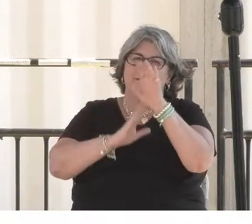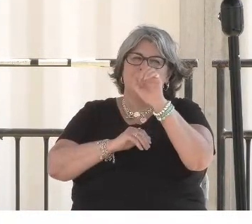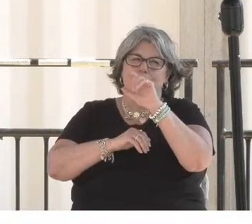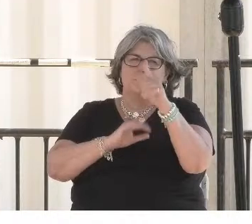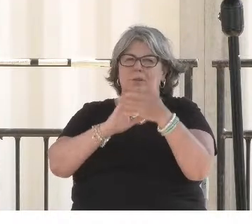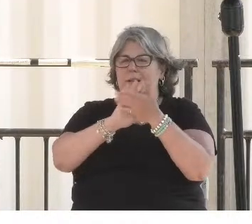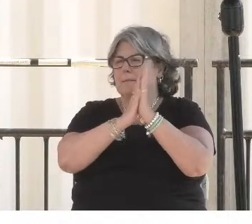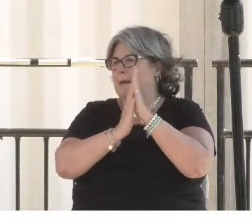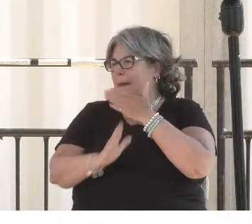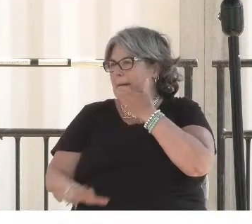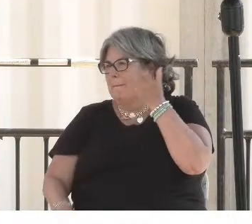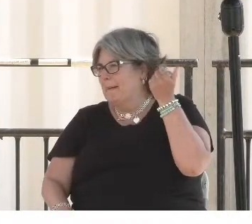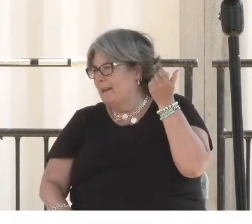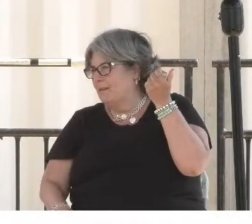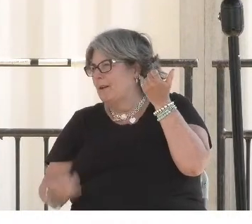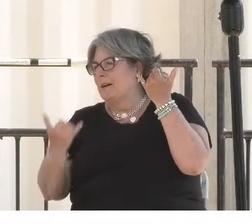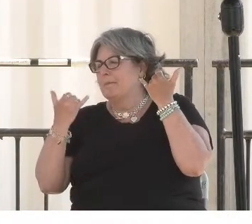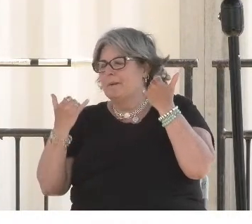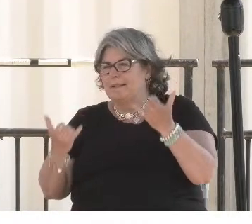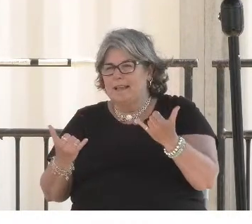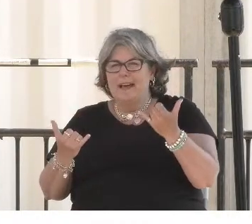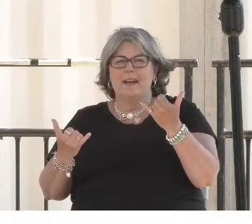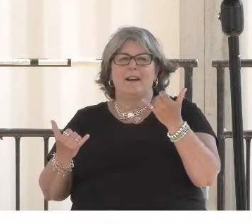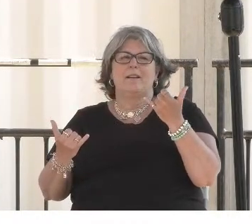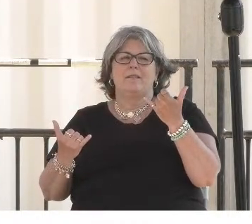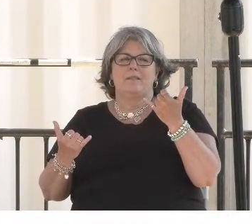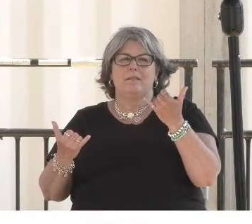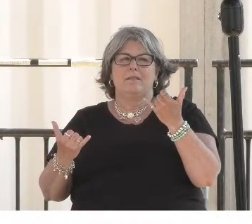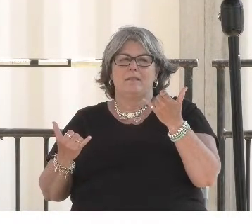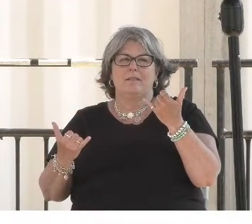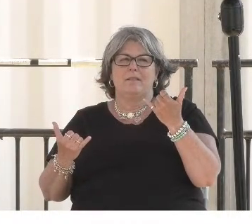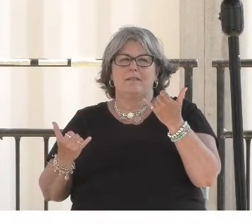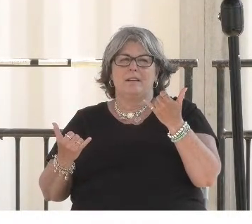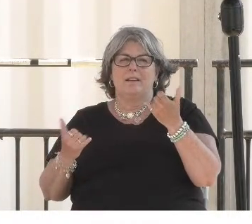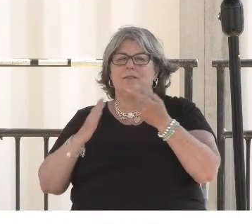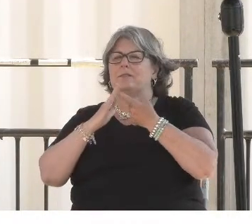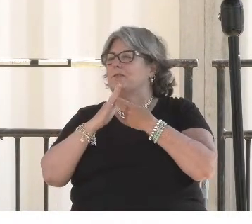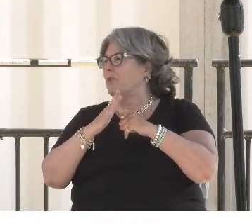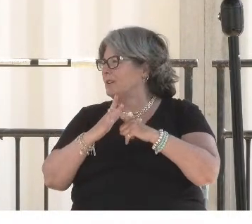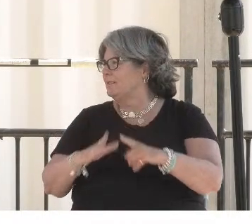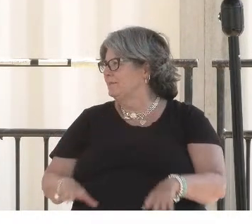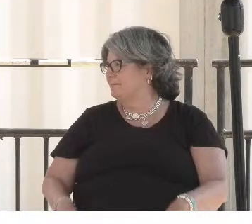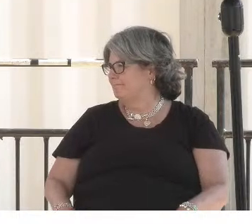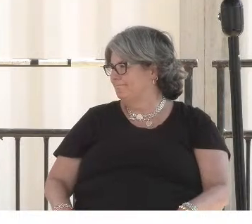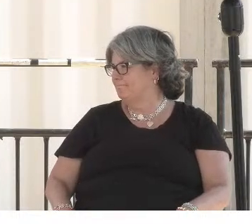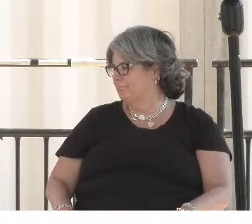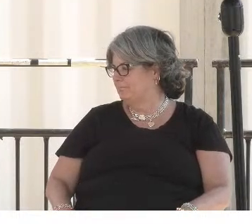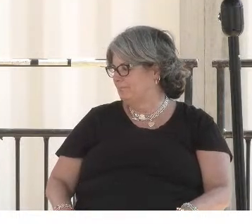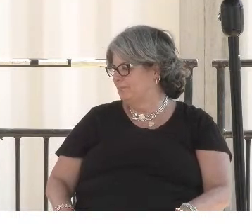better. It's just now defined, and Karissa's actually got us credit for doing the stuff we were doing before.